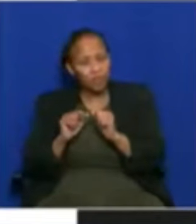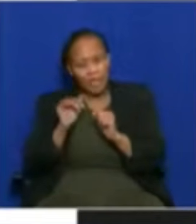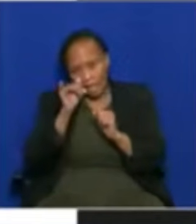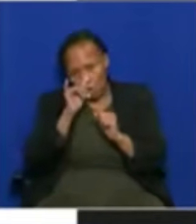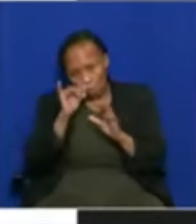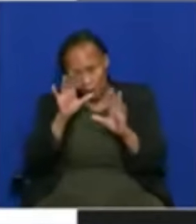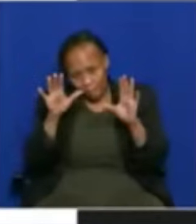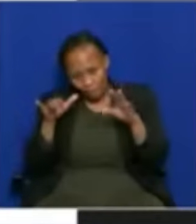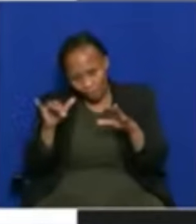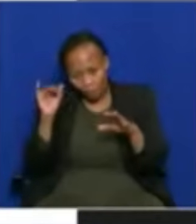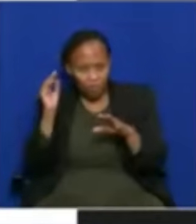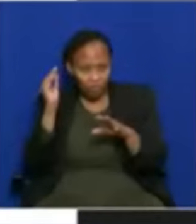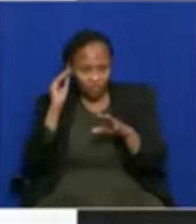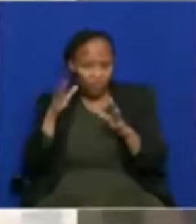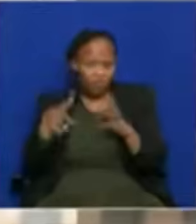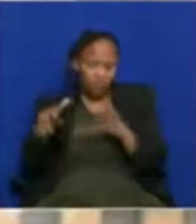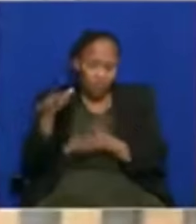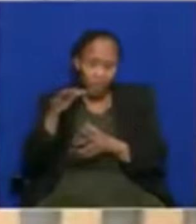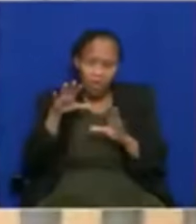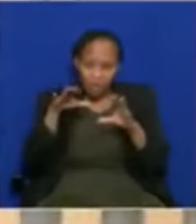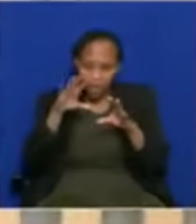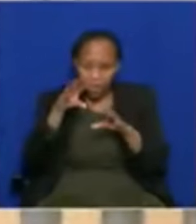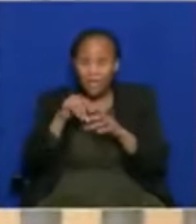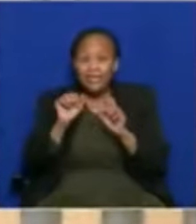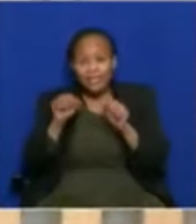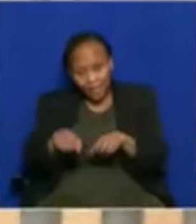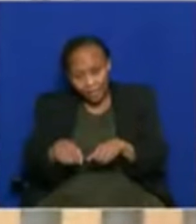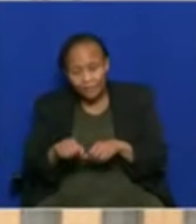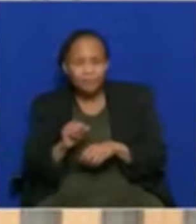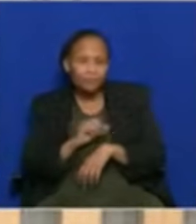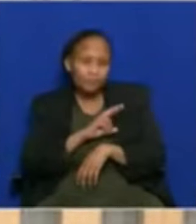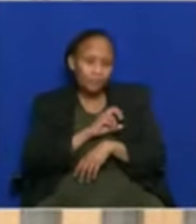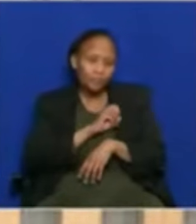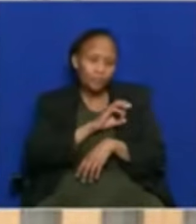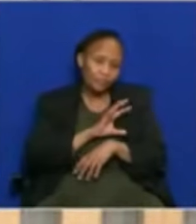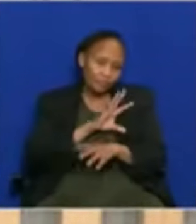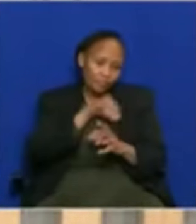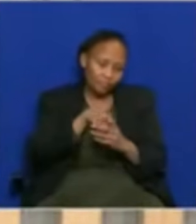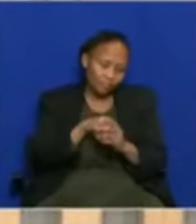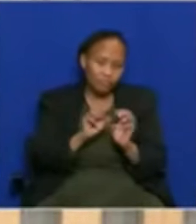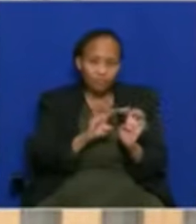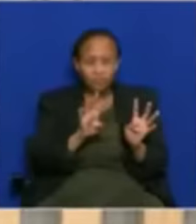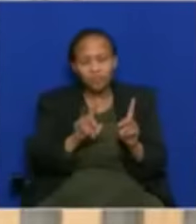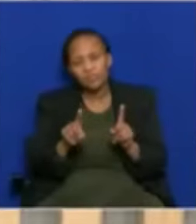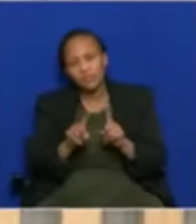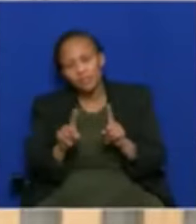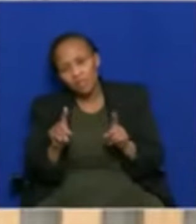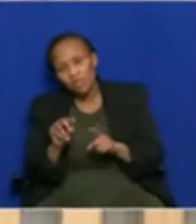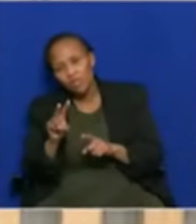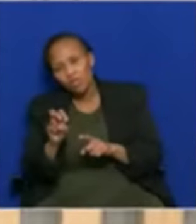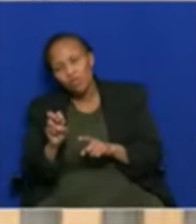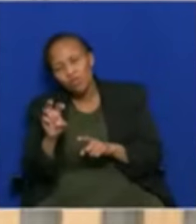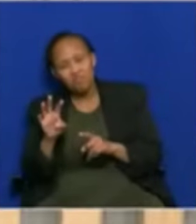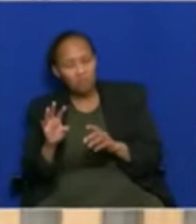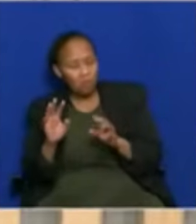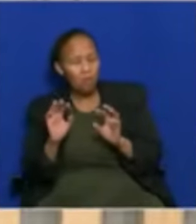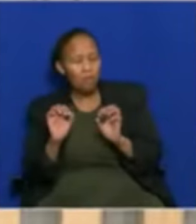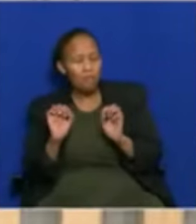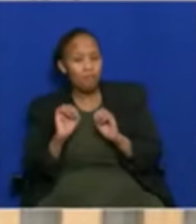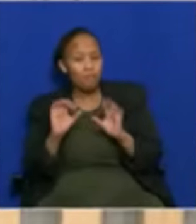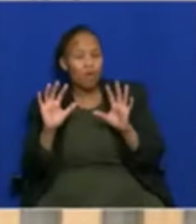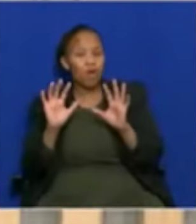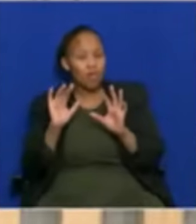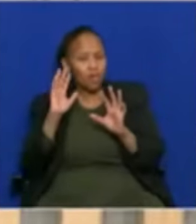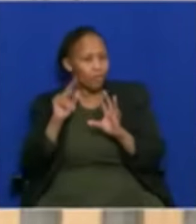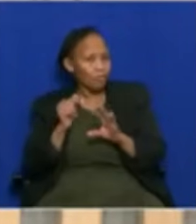panel. And in 2024, miraculously, he would have found one. Yes. So what is the value of this statement to